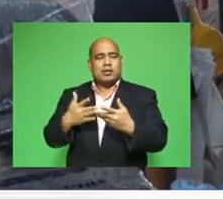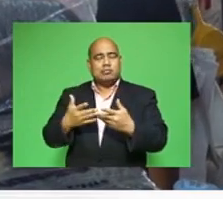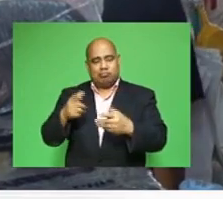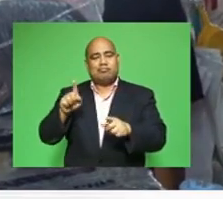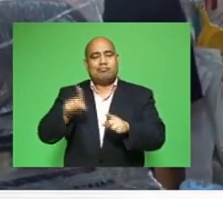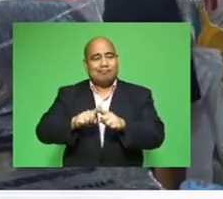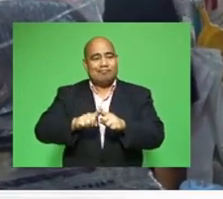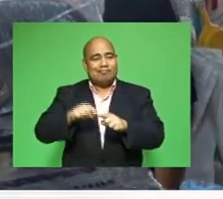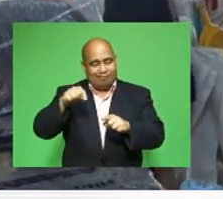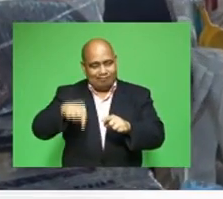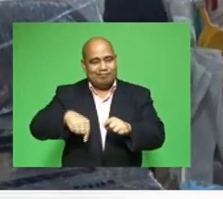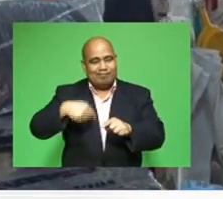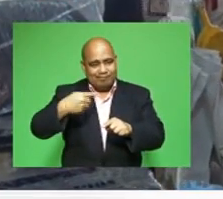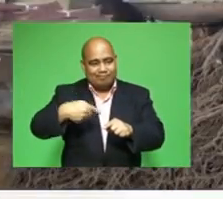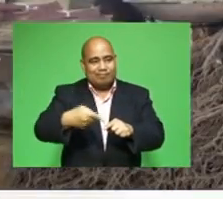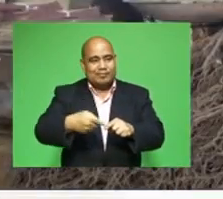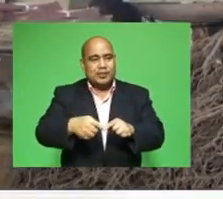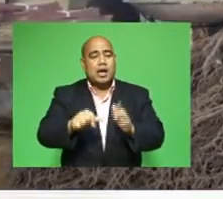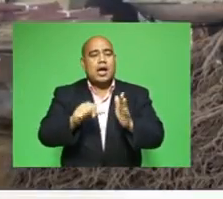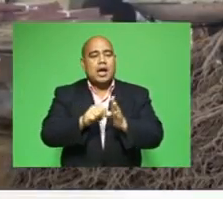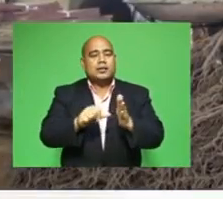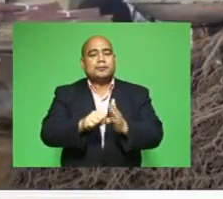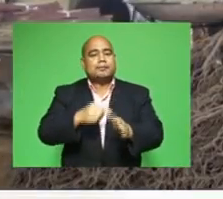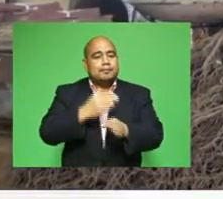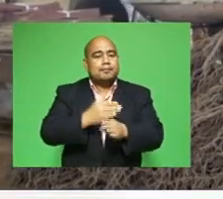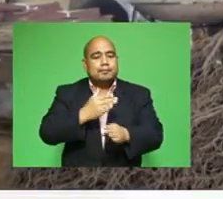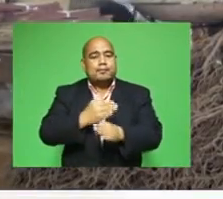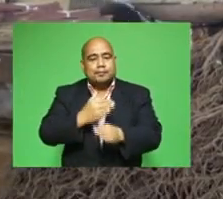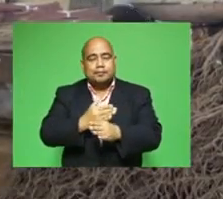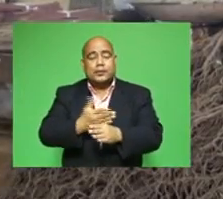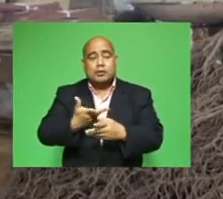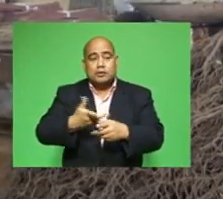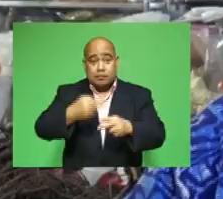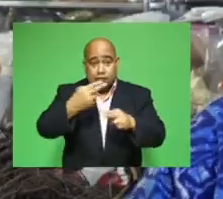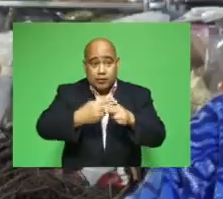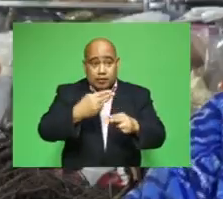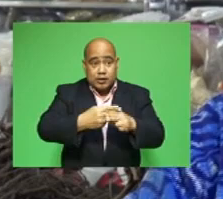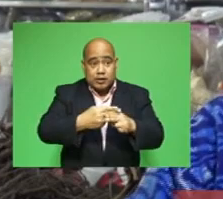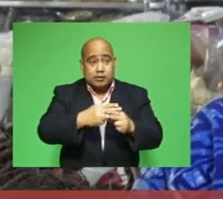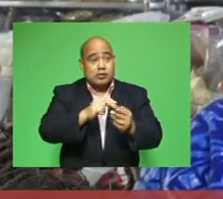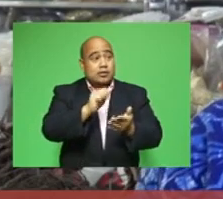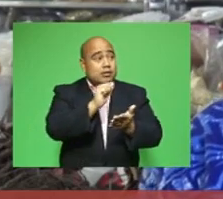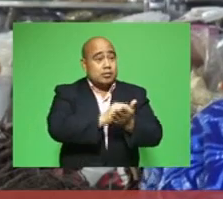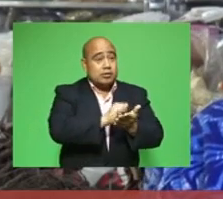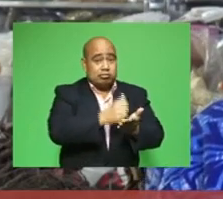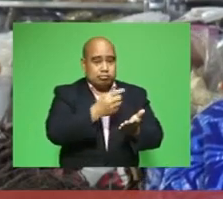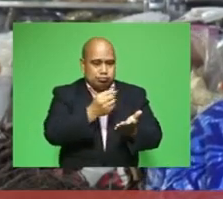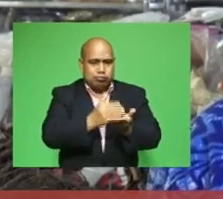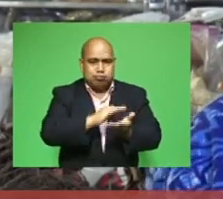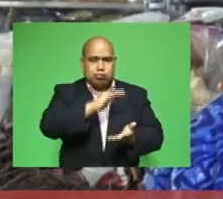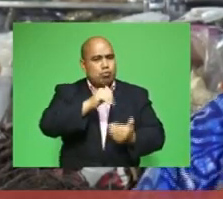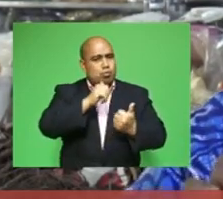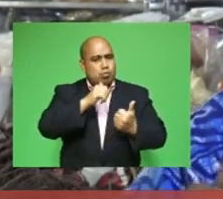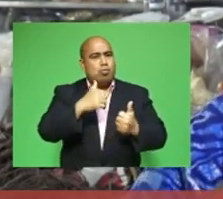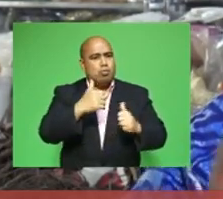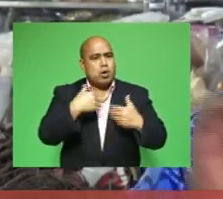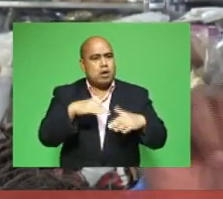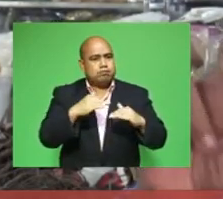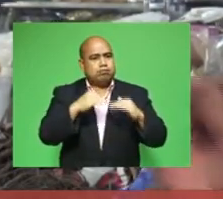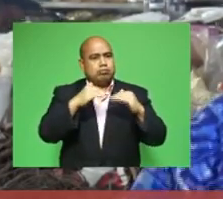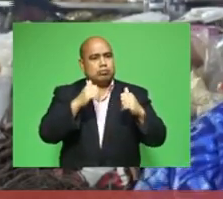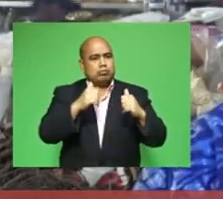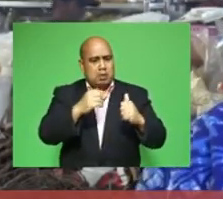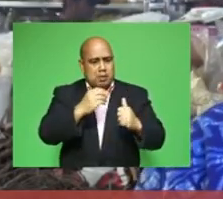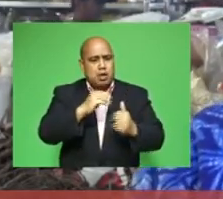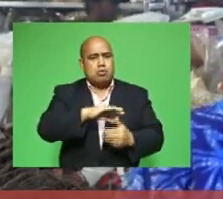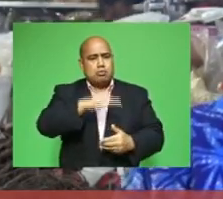who plant kava when purchasing high-quality grog to sell to consumers. Yes, it goes on the quality and the range of grog. Even it goes